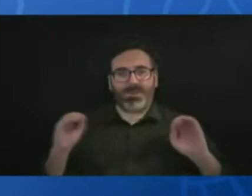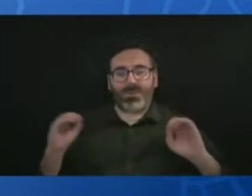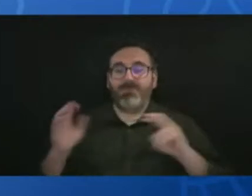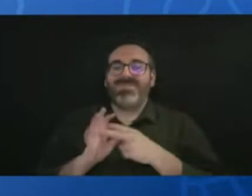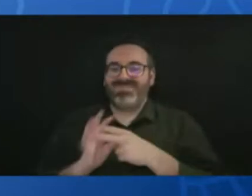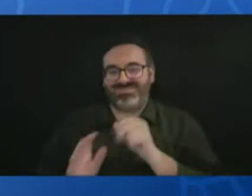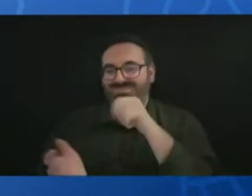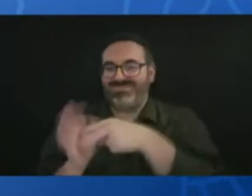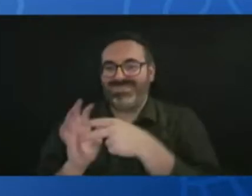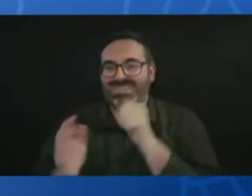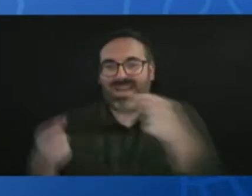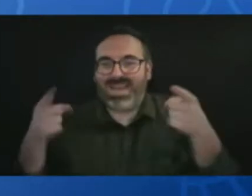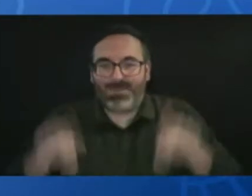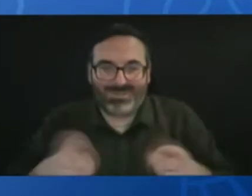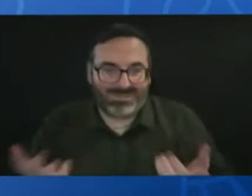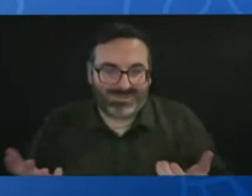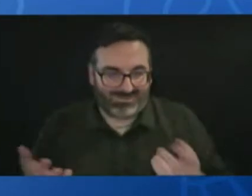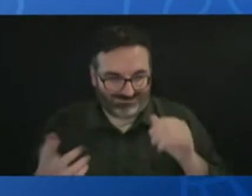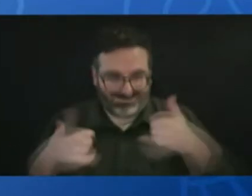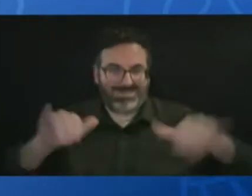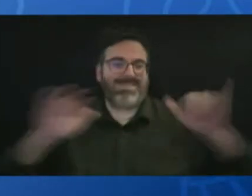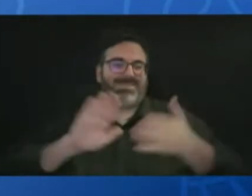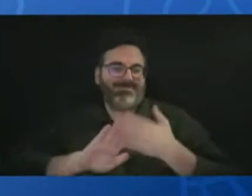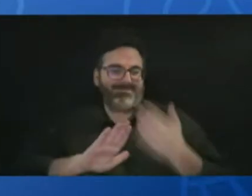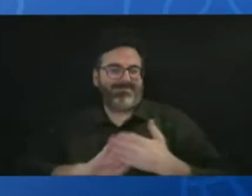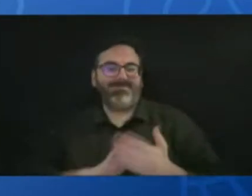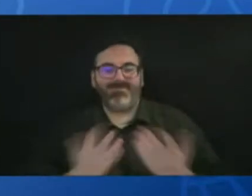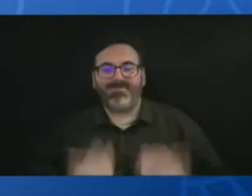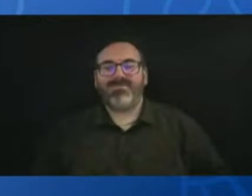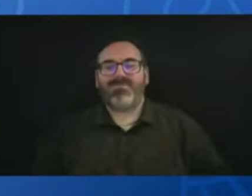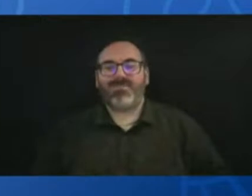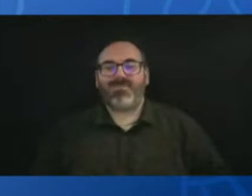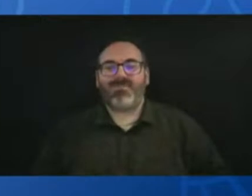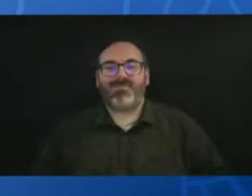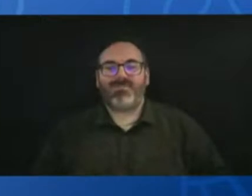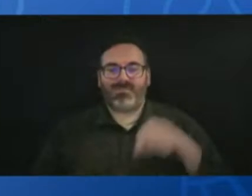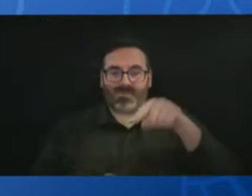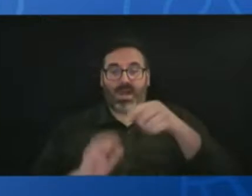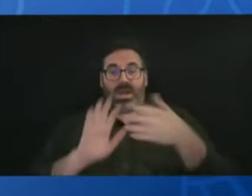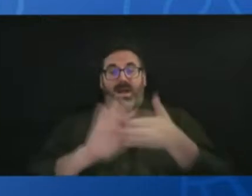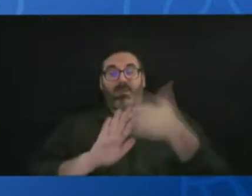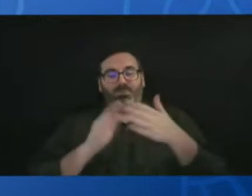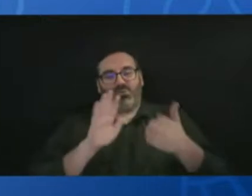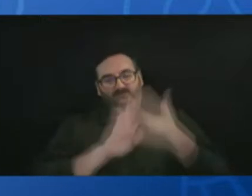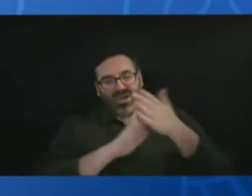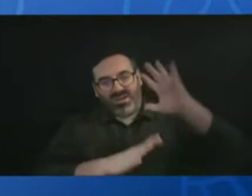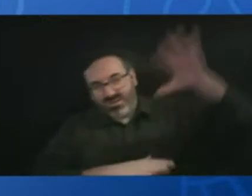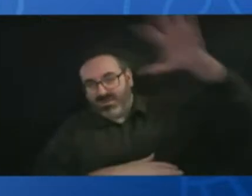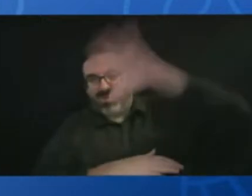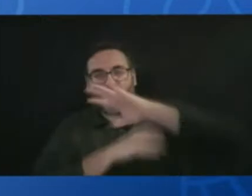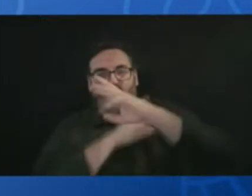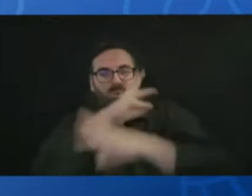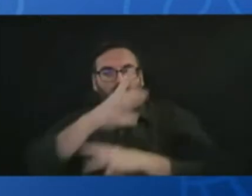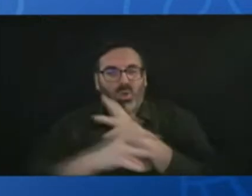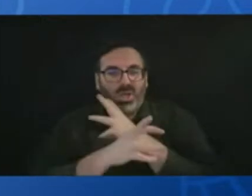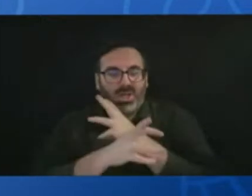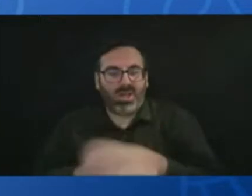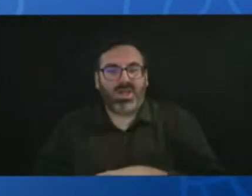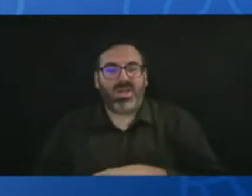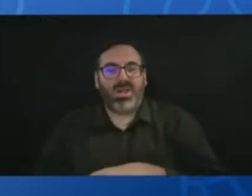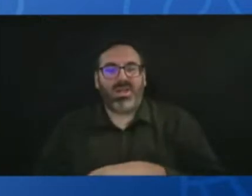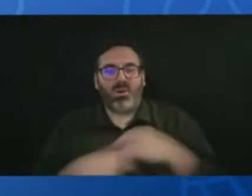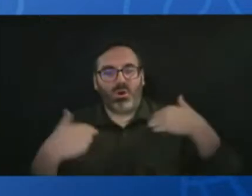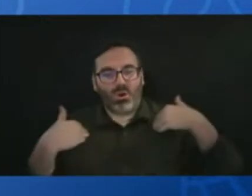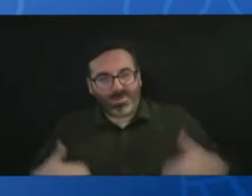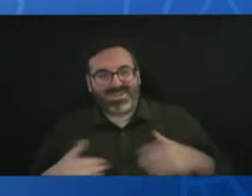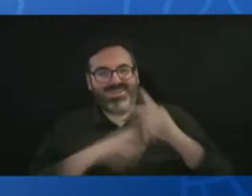in humankind. So I'm going to move on from that, because coming now to each of the briefings would be good, because you would have heard